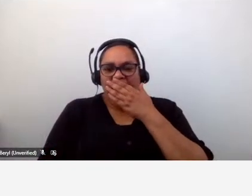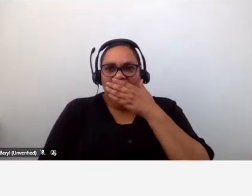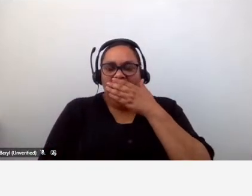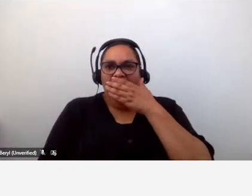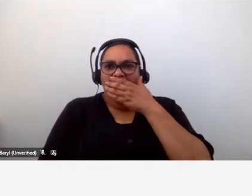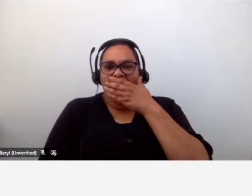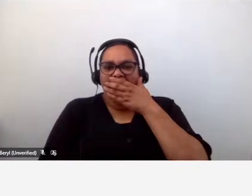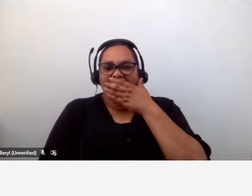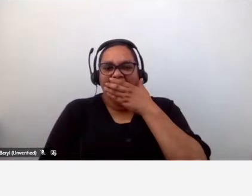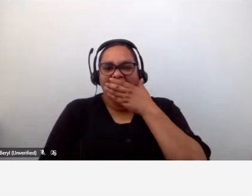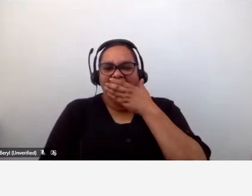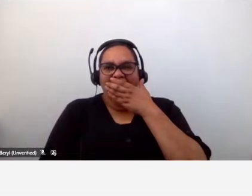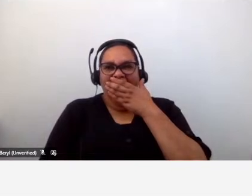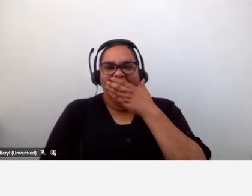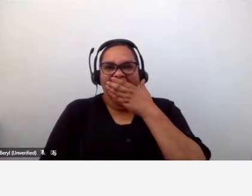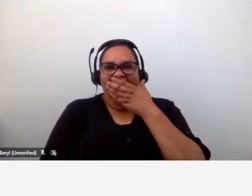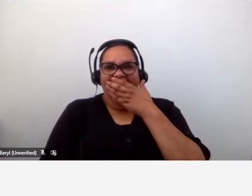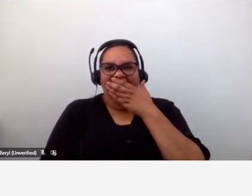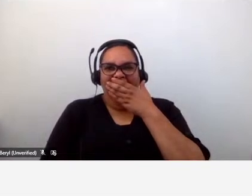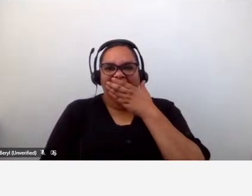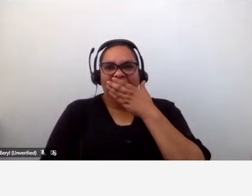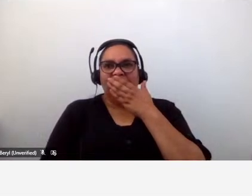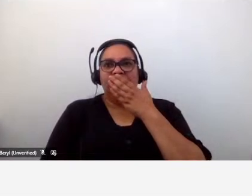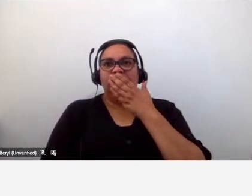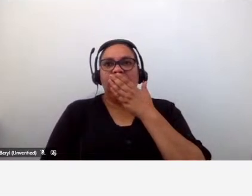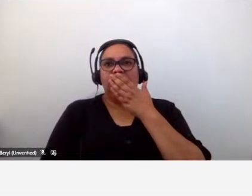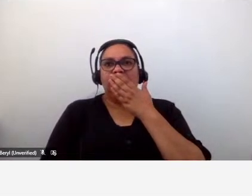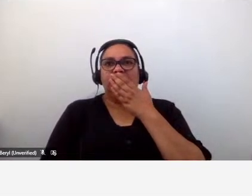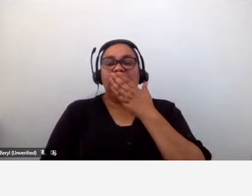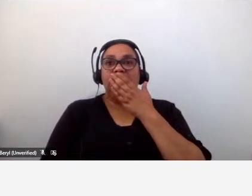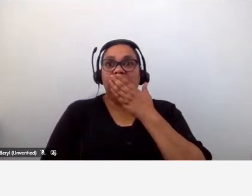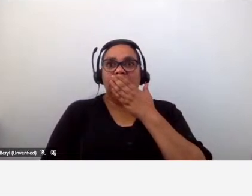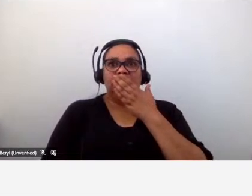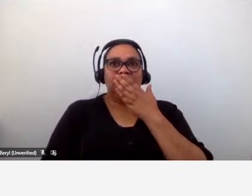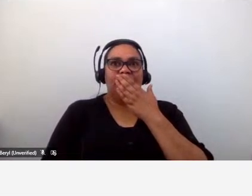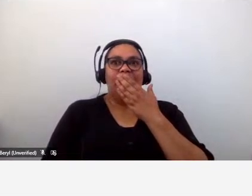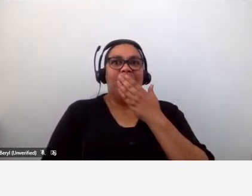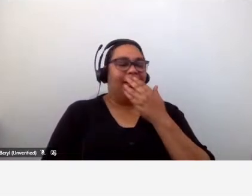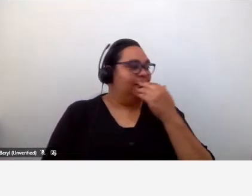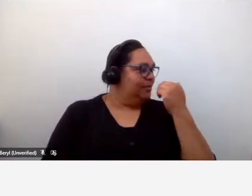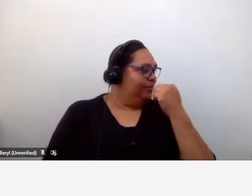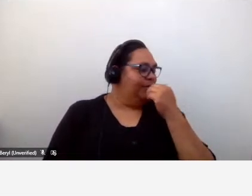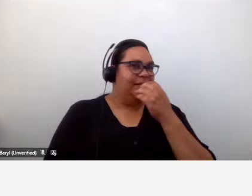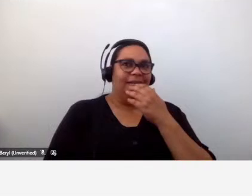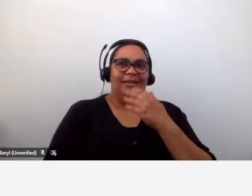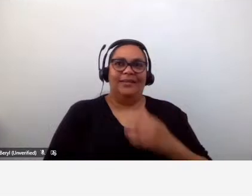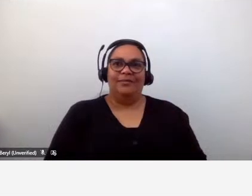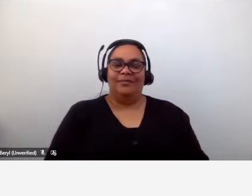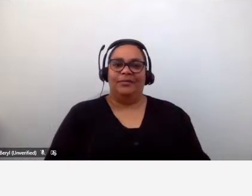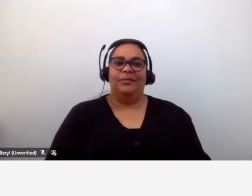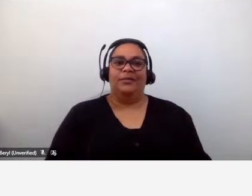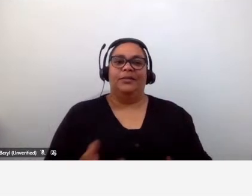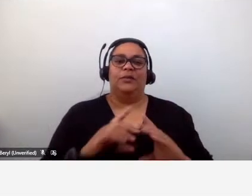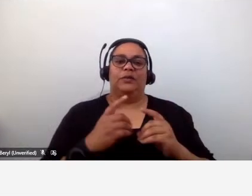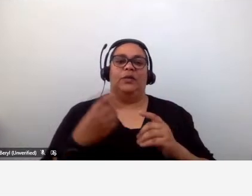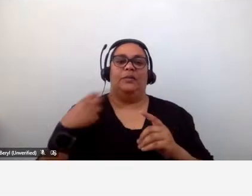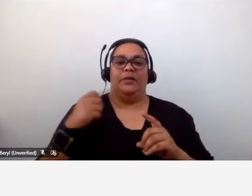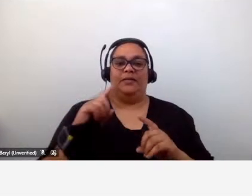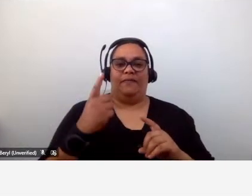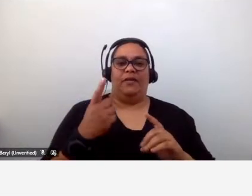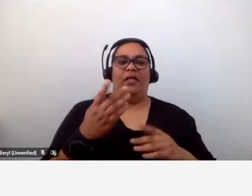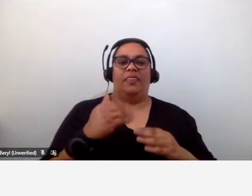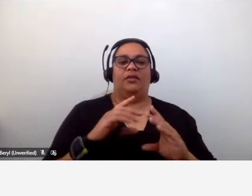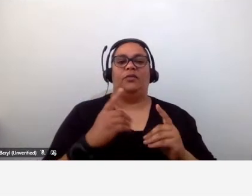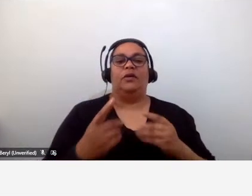I think some questions were asked to the Minister and also to the department. Let's start with the Minister and then we go to